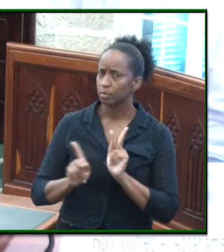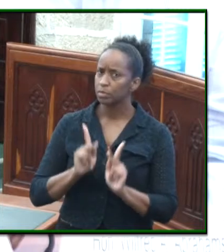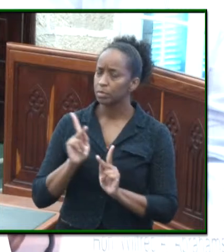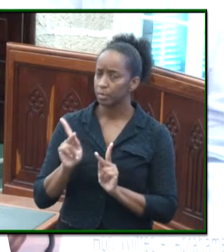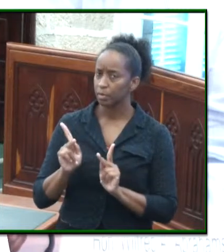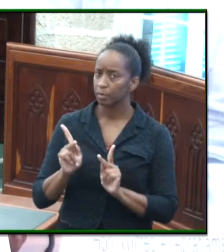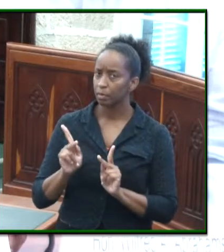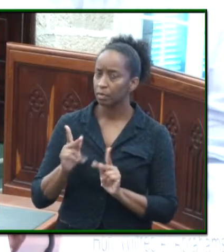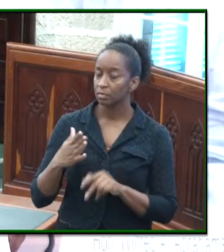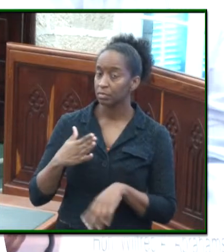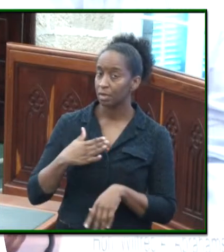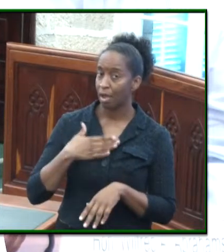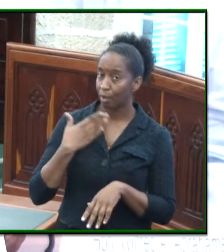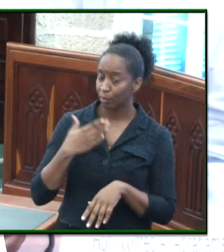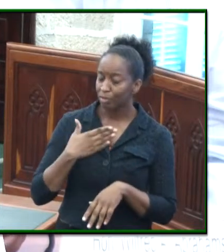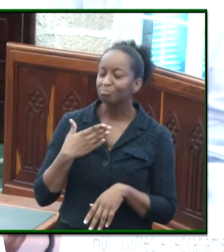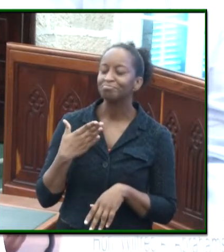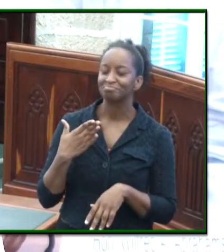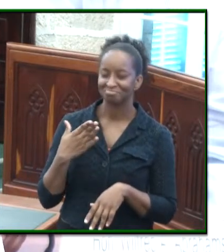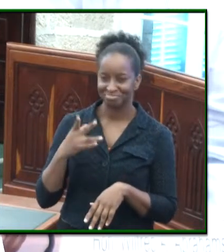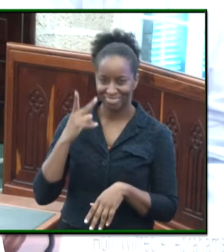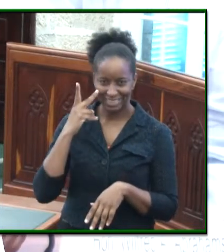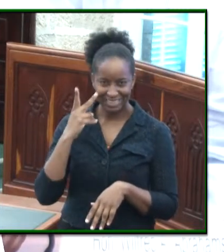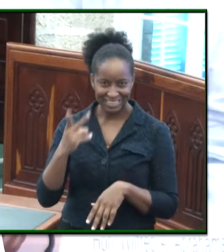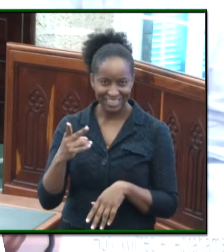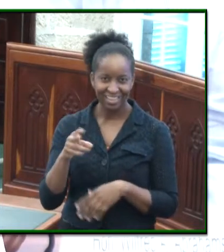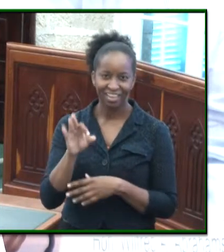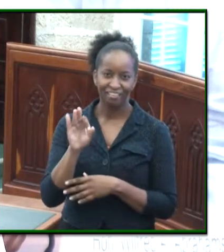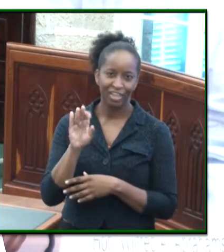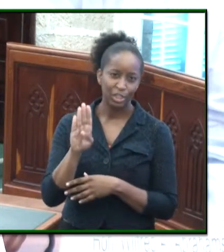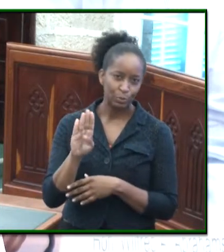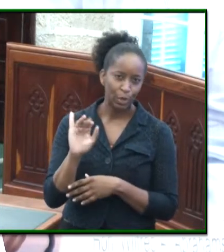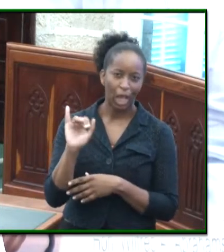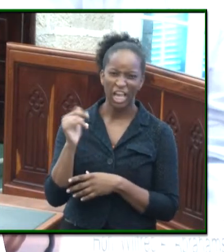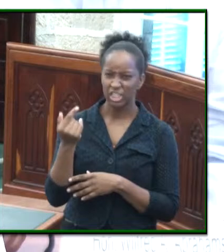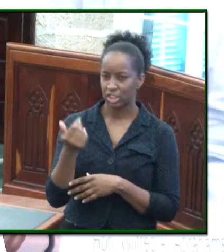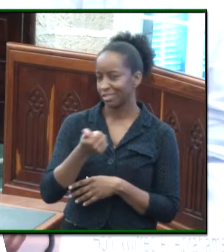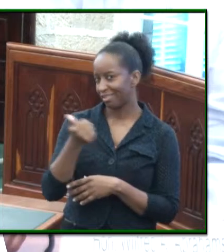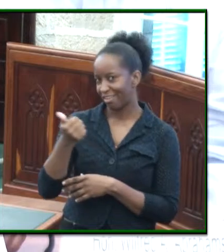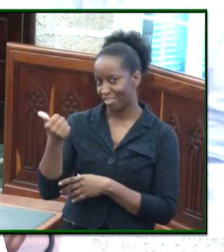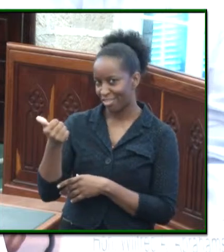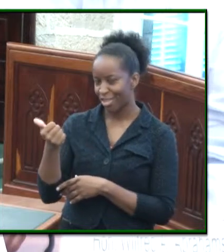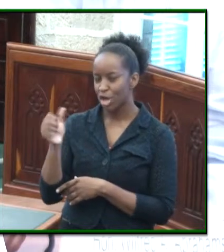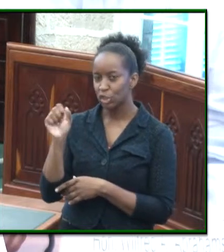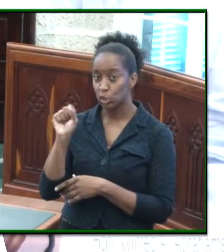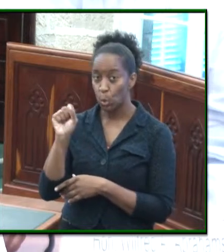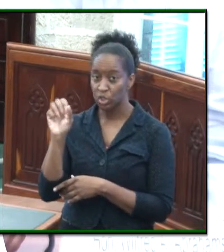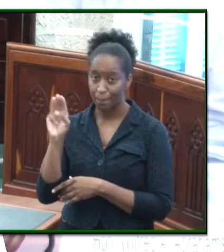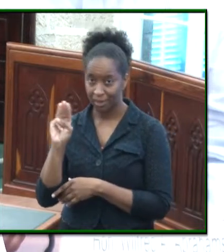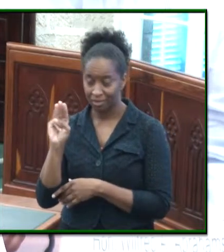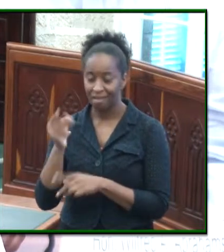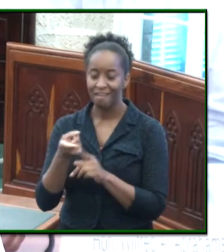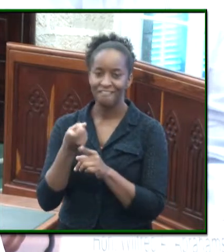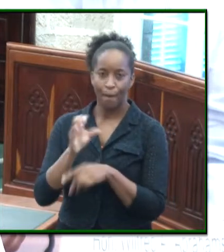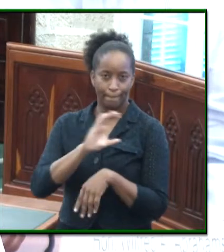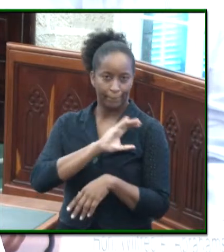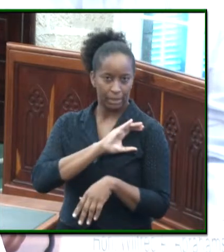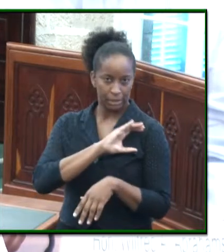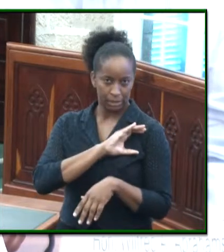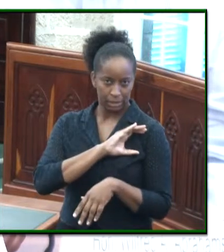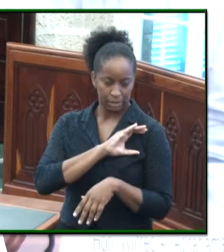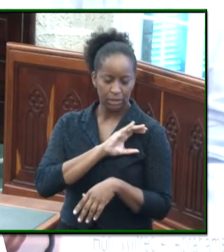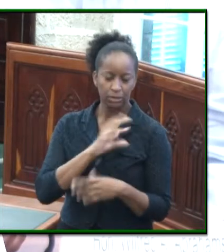social media posts come out, because one, they get to see that people are willingly turning themselves